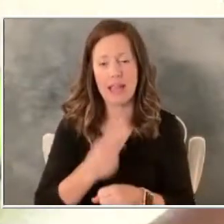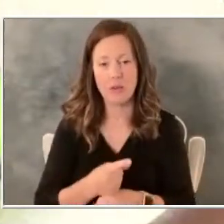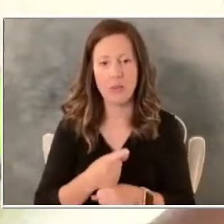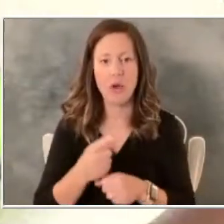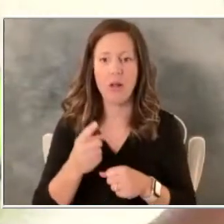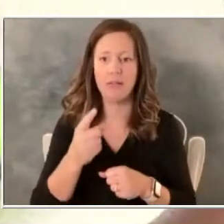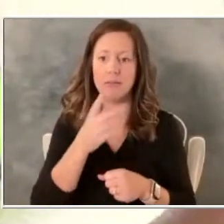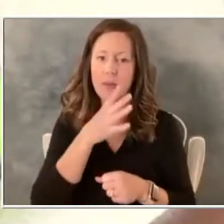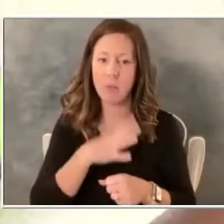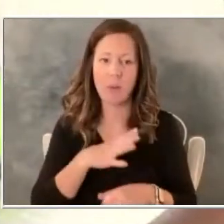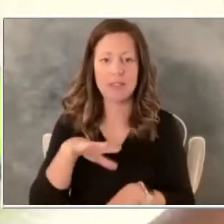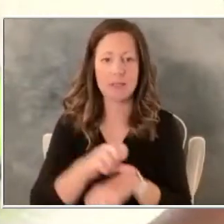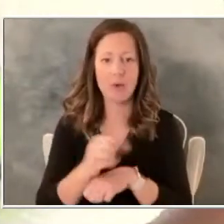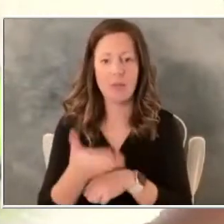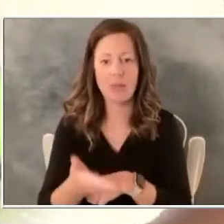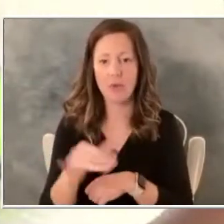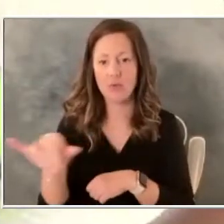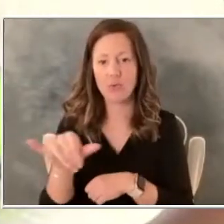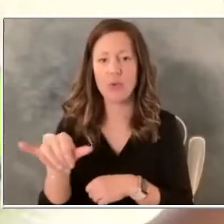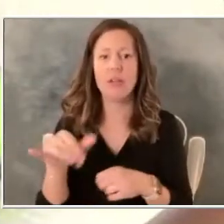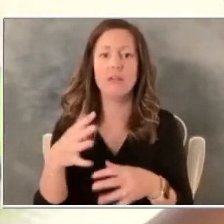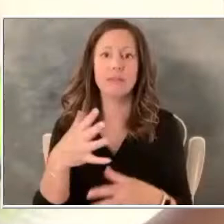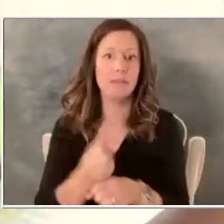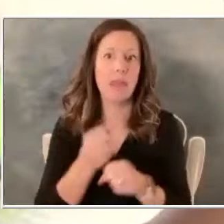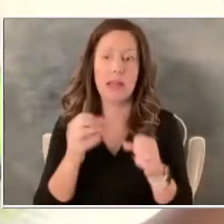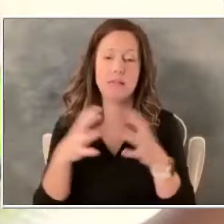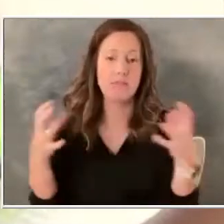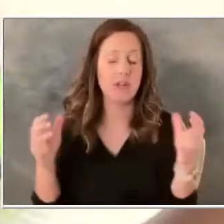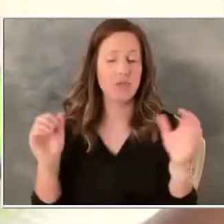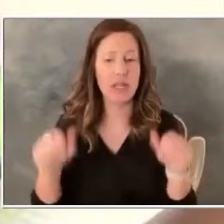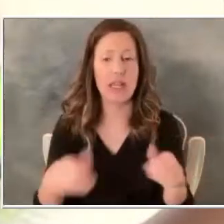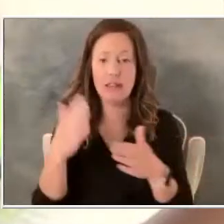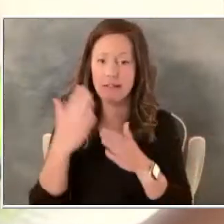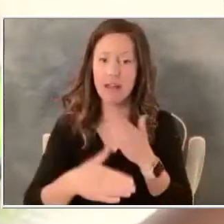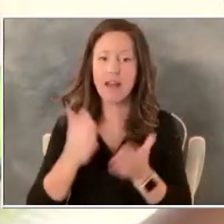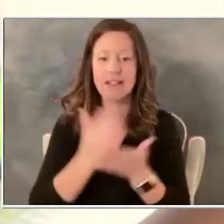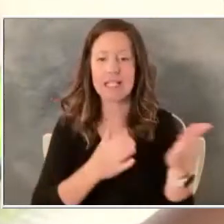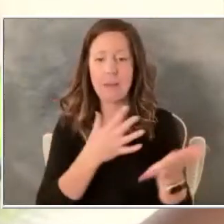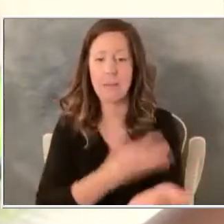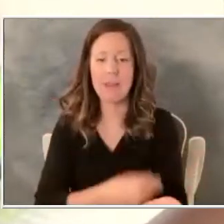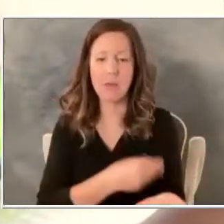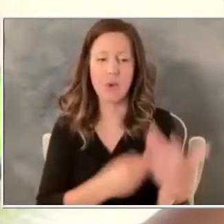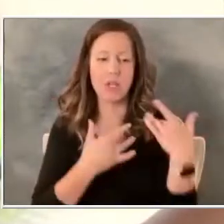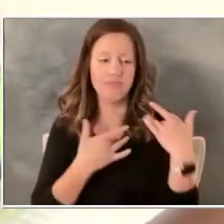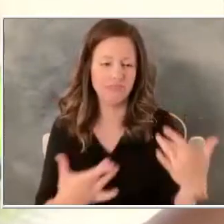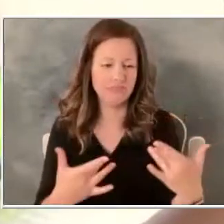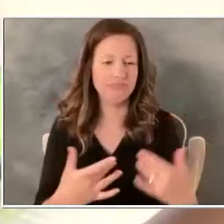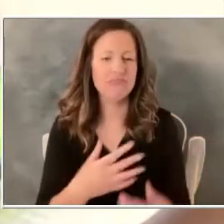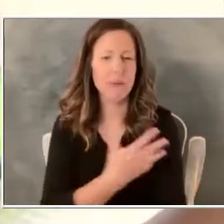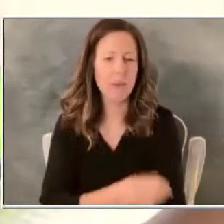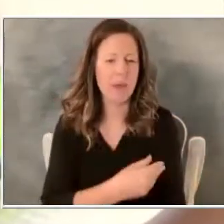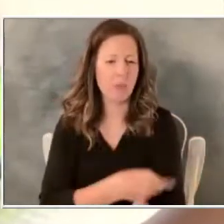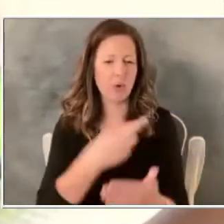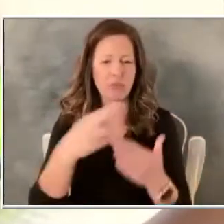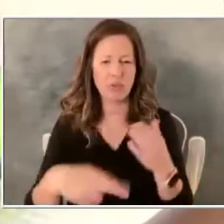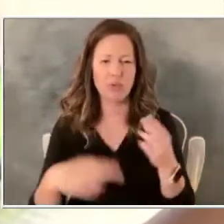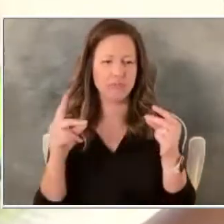and get as much as I can done. There's usually some blood work involved, and the blood work has a quick turnaround, so it's a